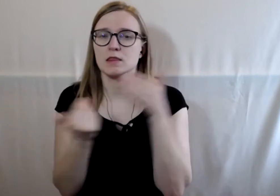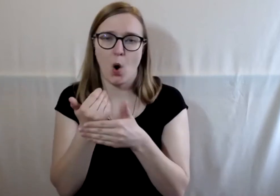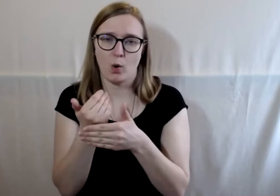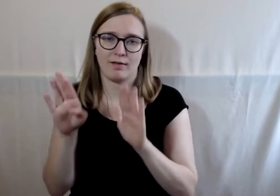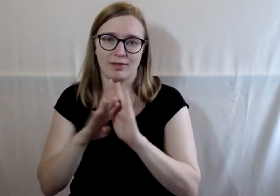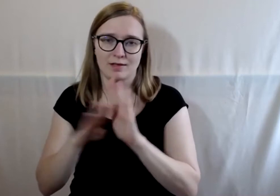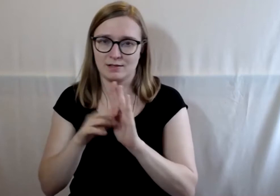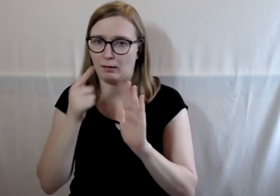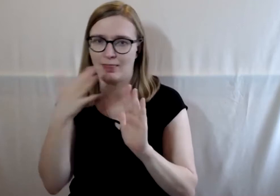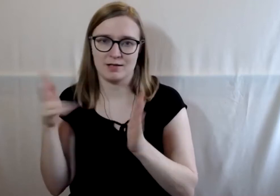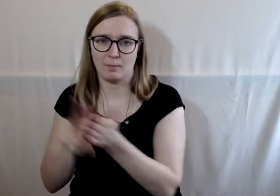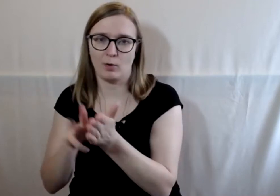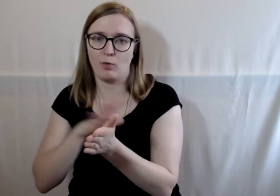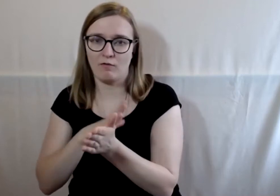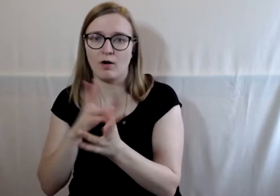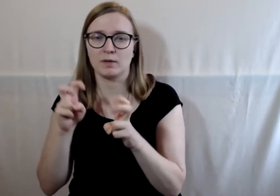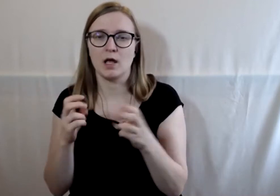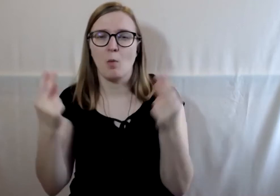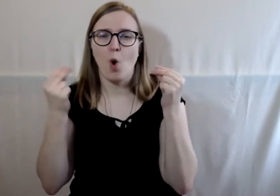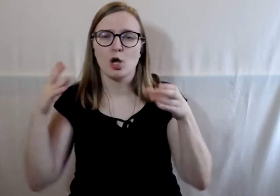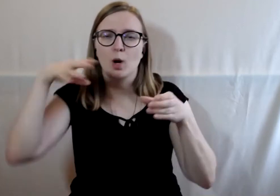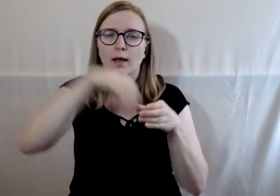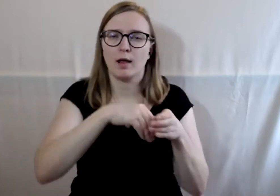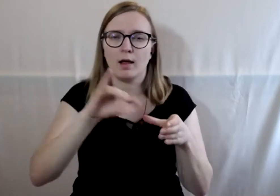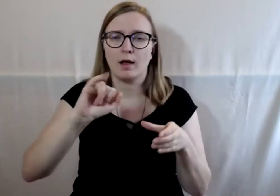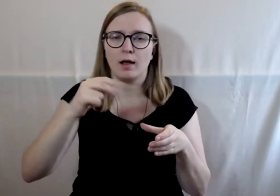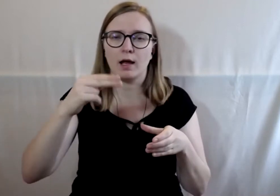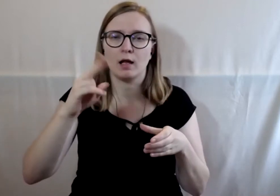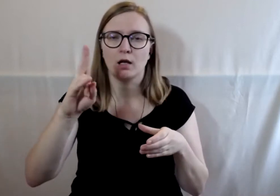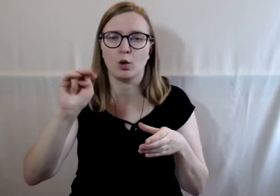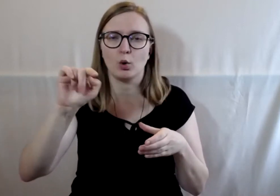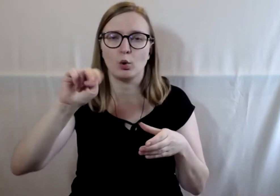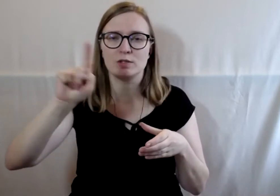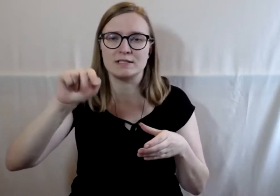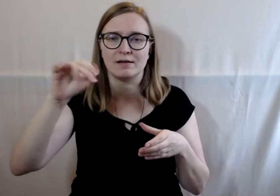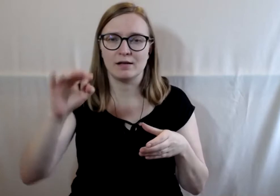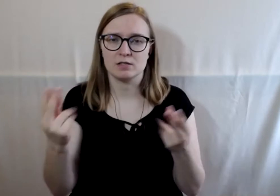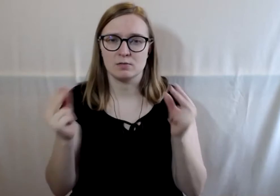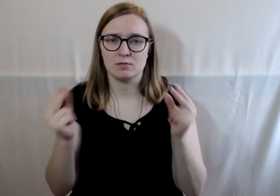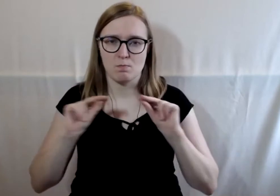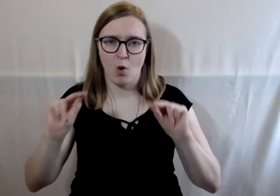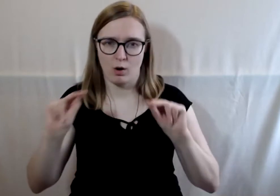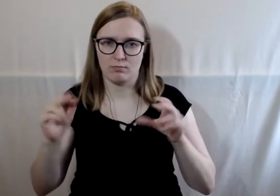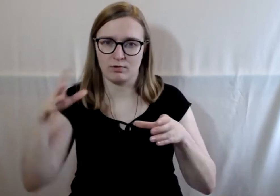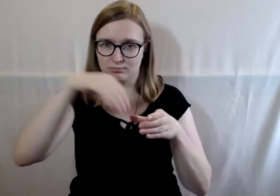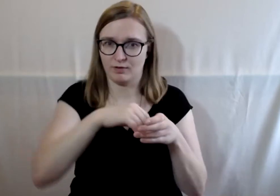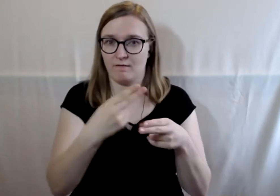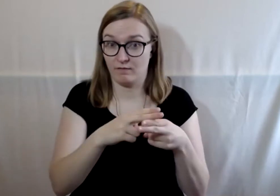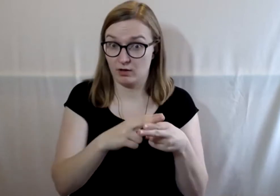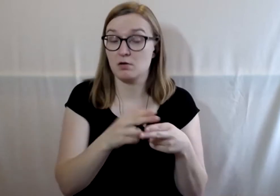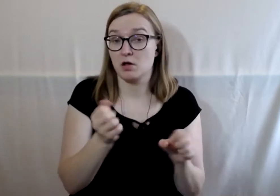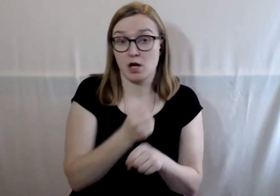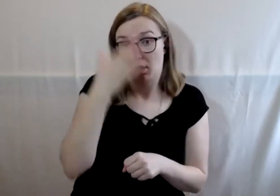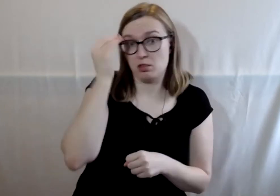So, and I just wanted to express my opinion. Thank you. Yeah, no, that's